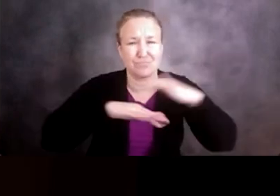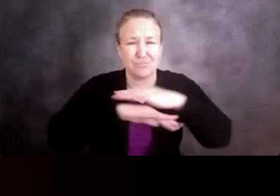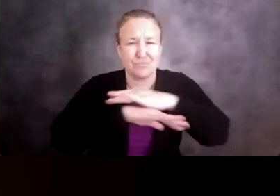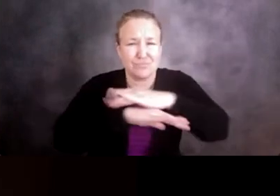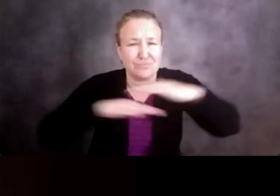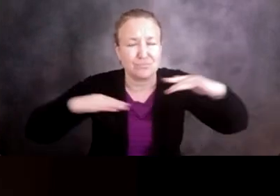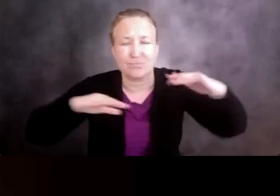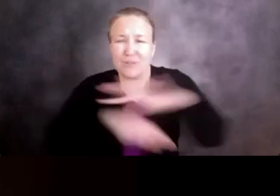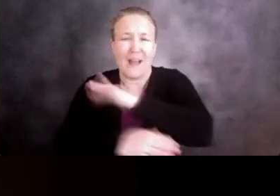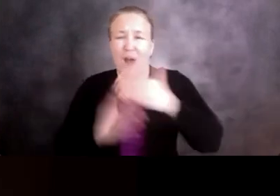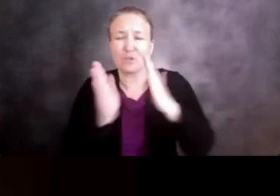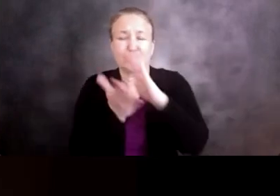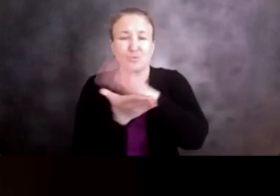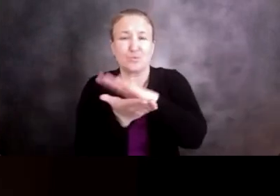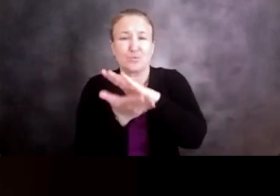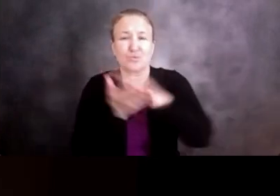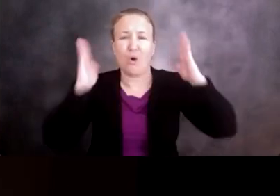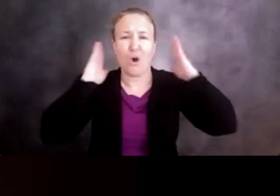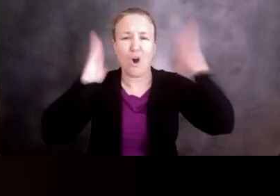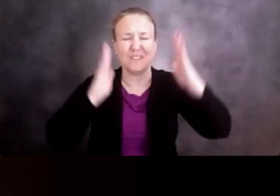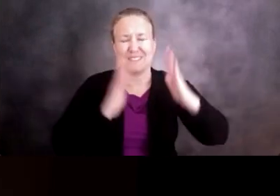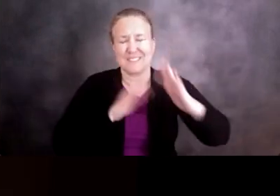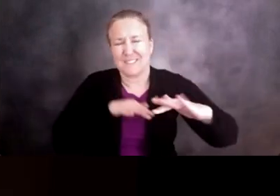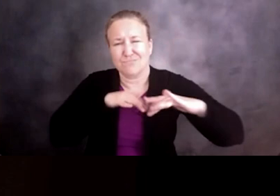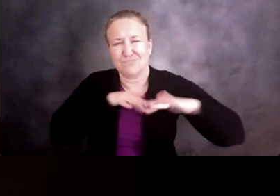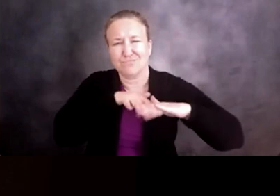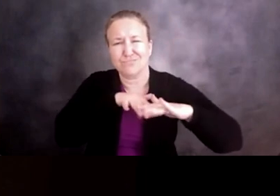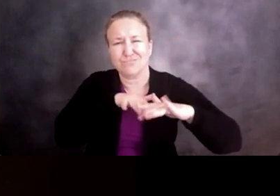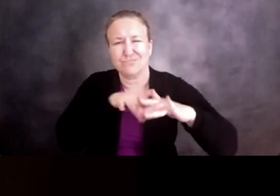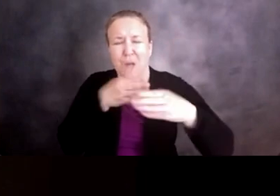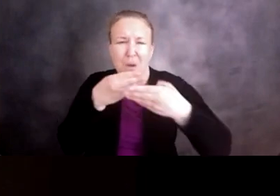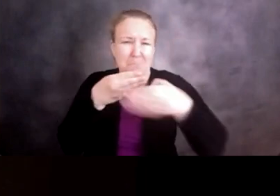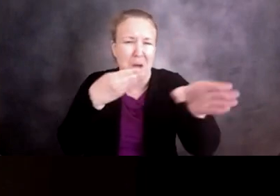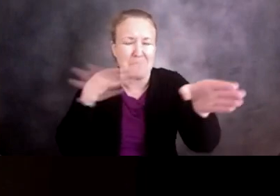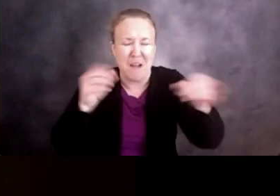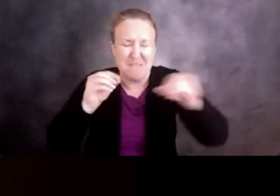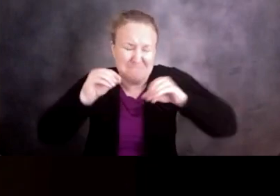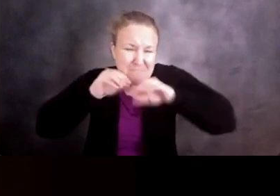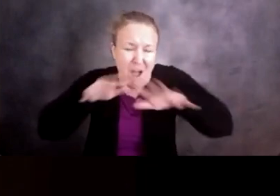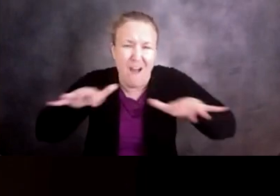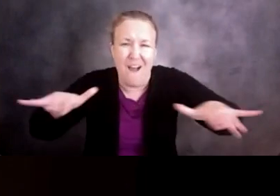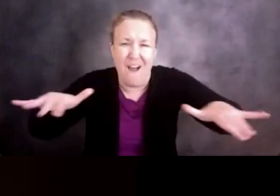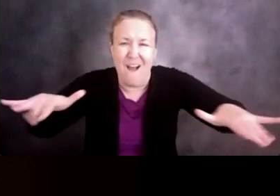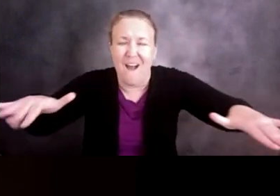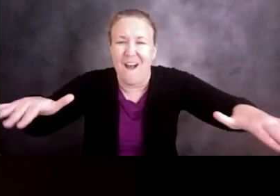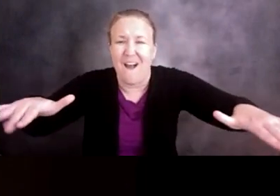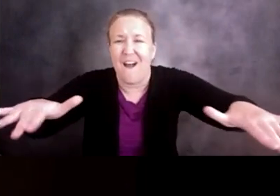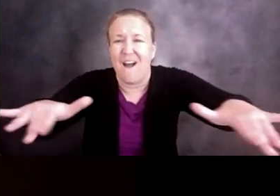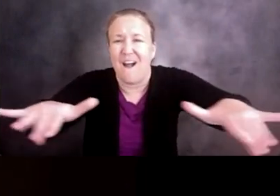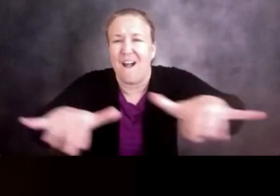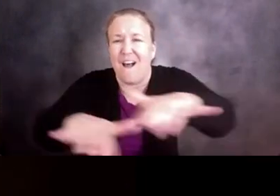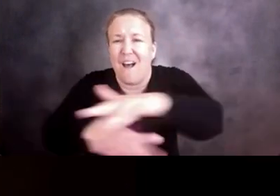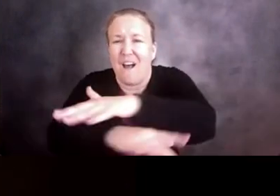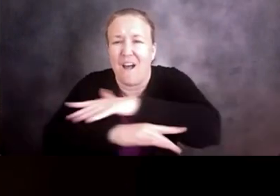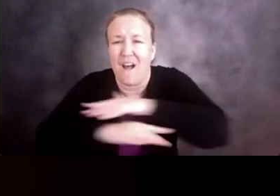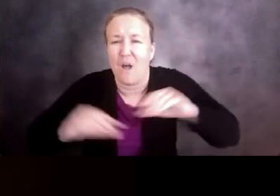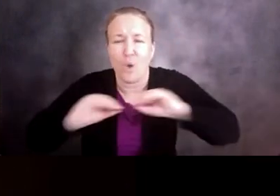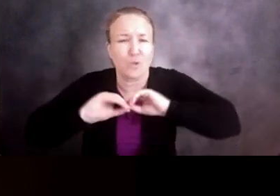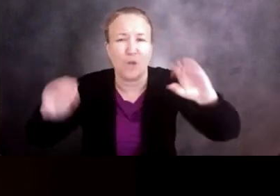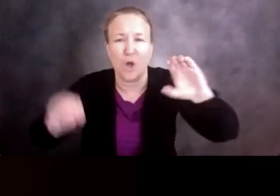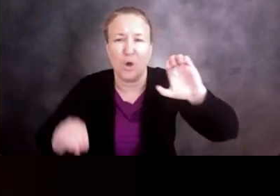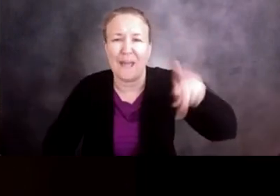our schools, spilling out on the corners of our cities, and no